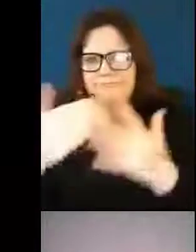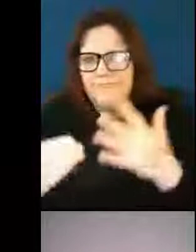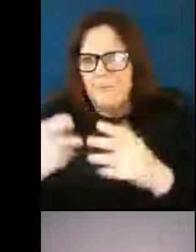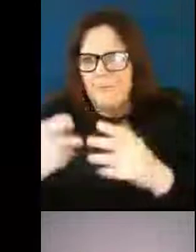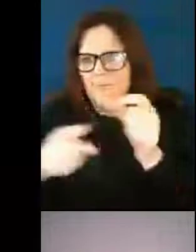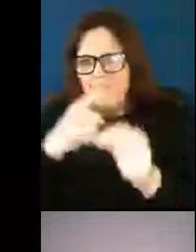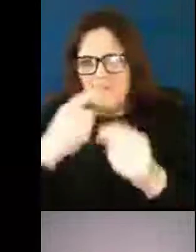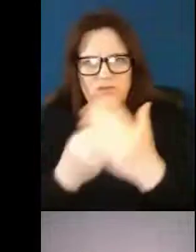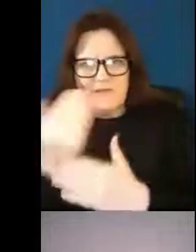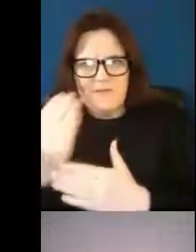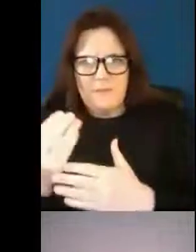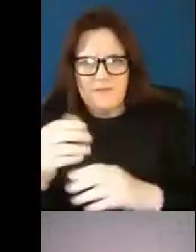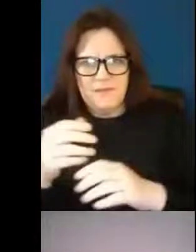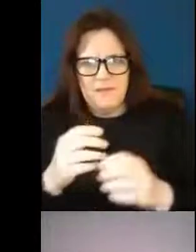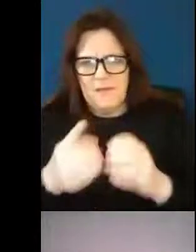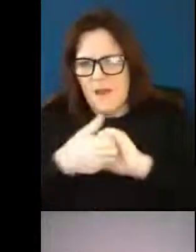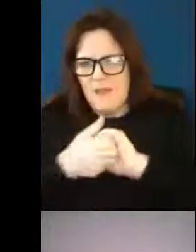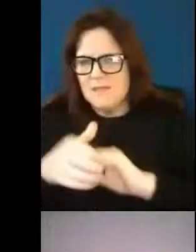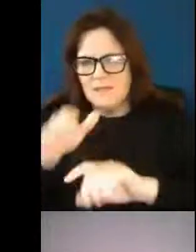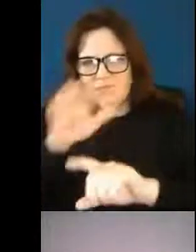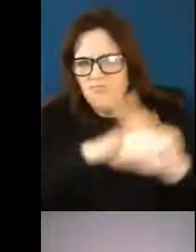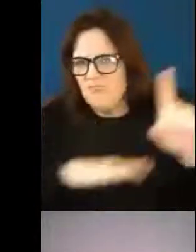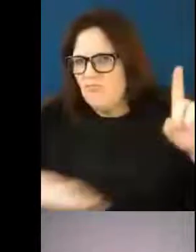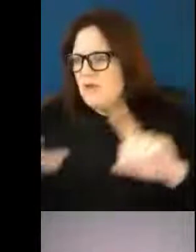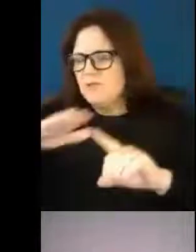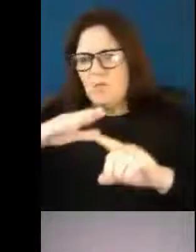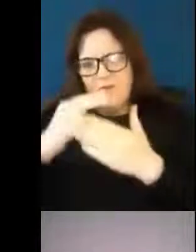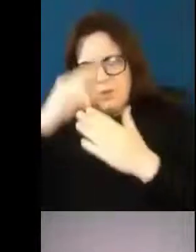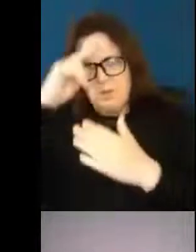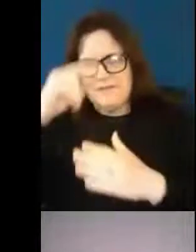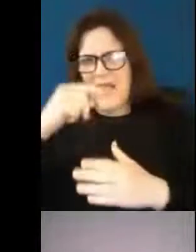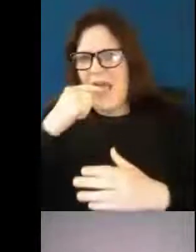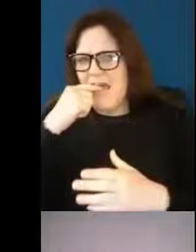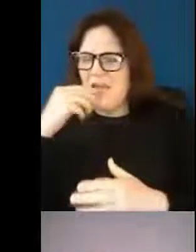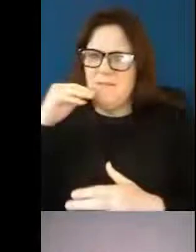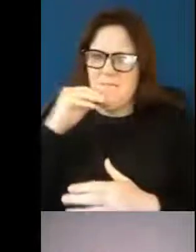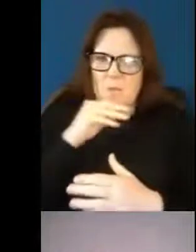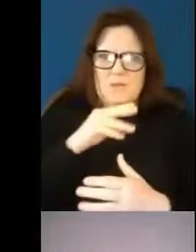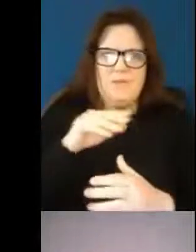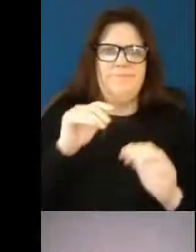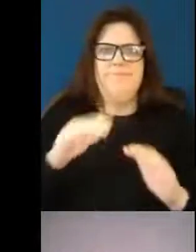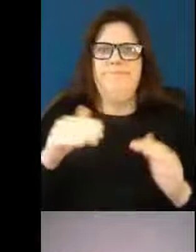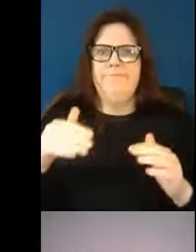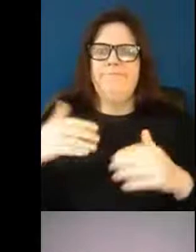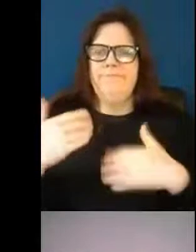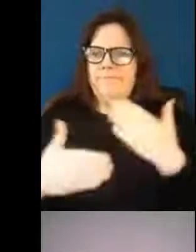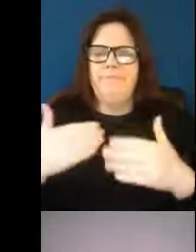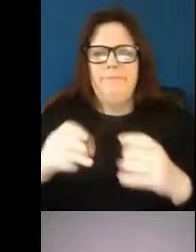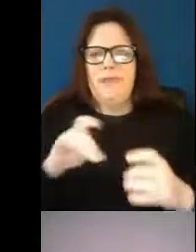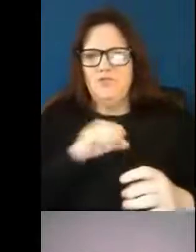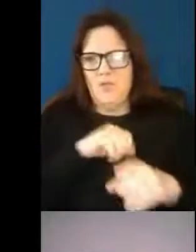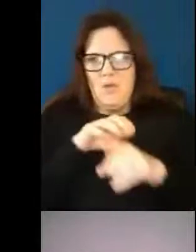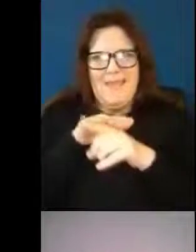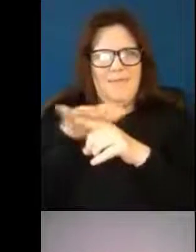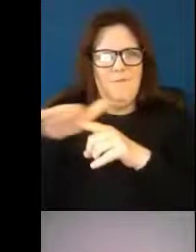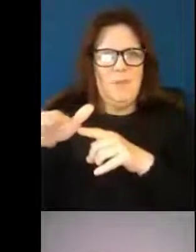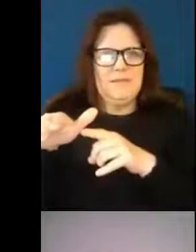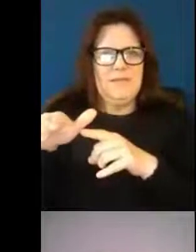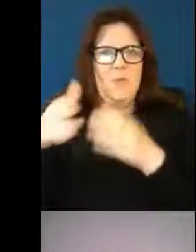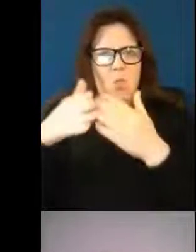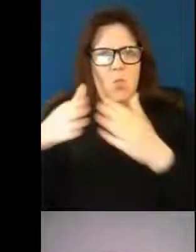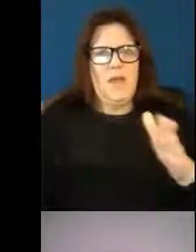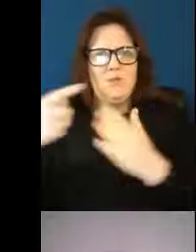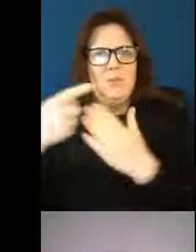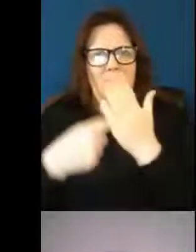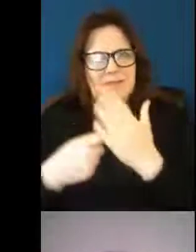professional development of colleagues right across the university is pivotal to influencing wider